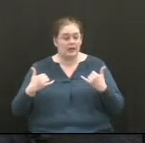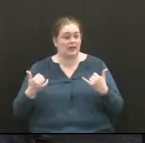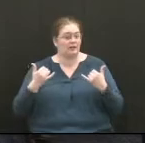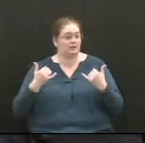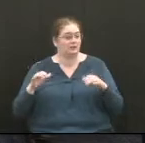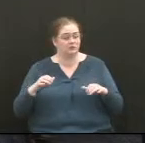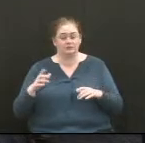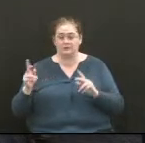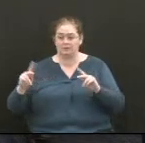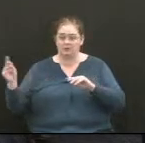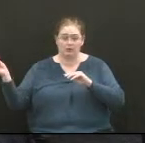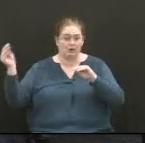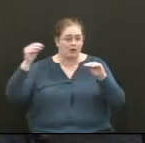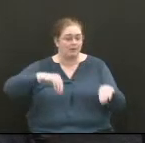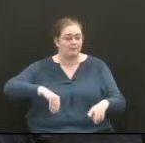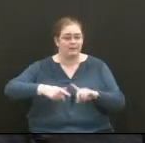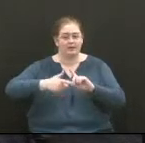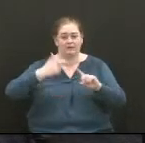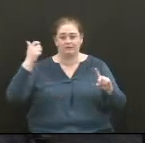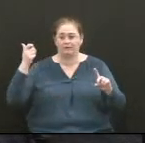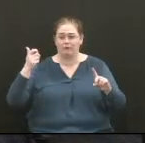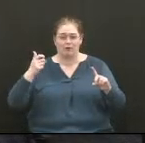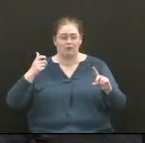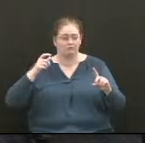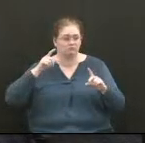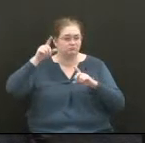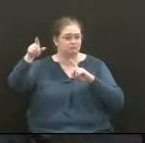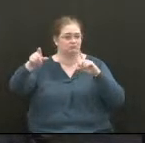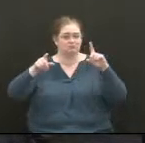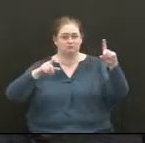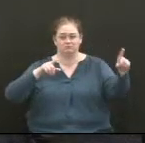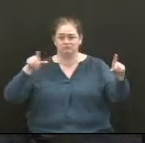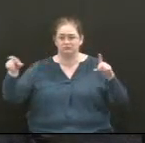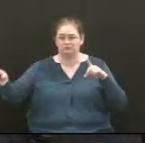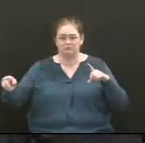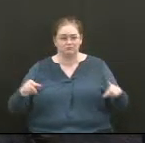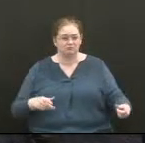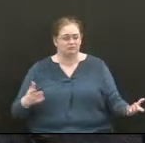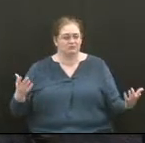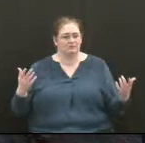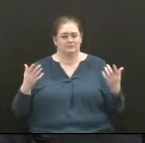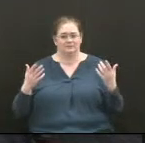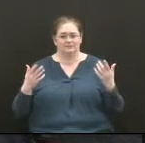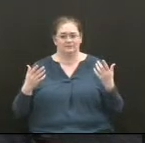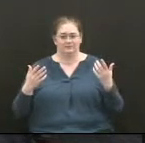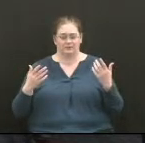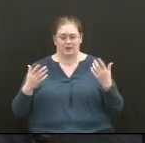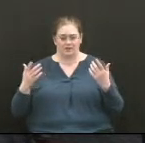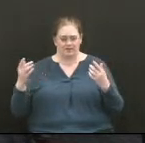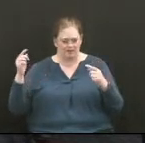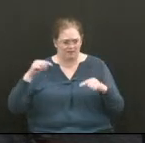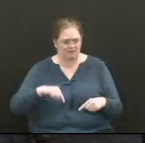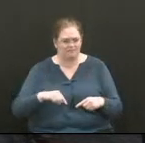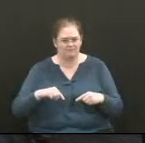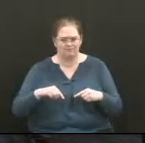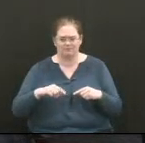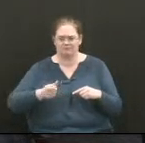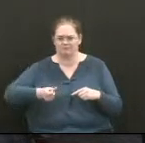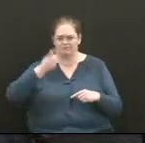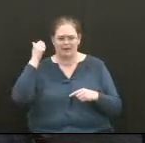same thing, coming from across the other side of the world, not knowing how to speak the